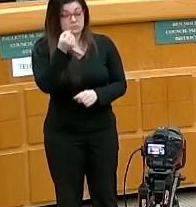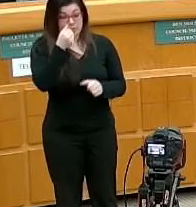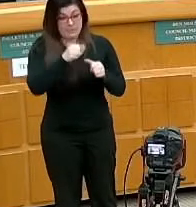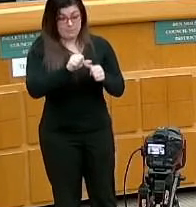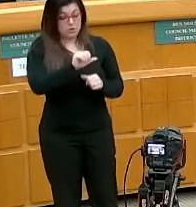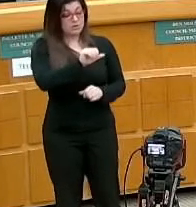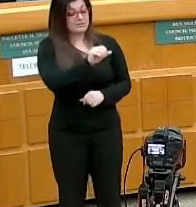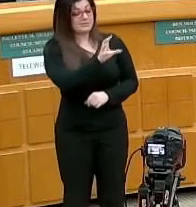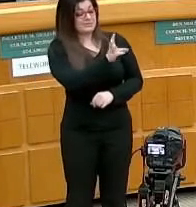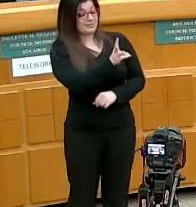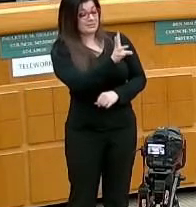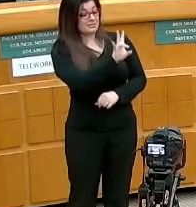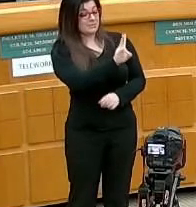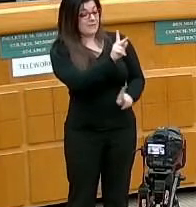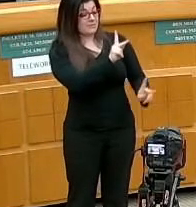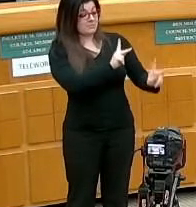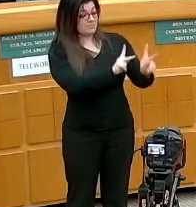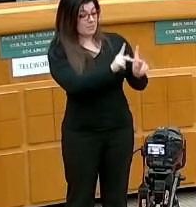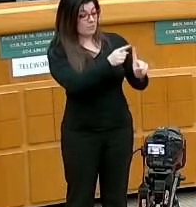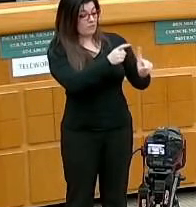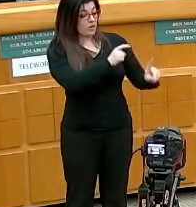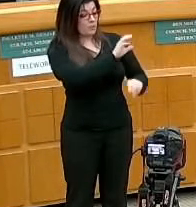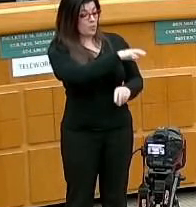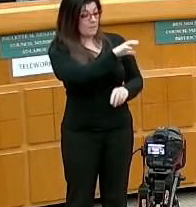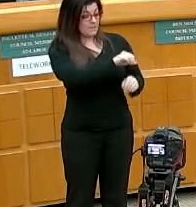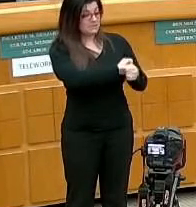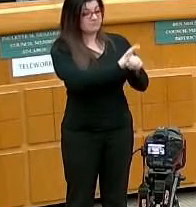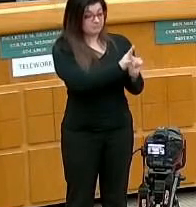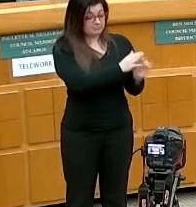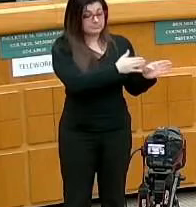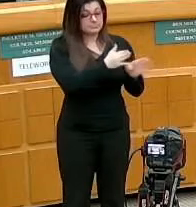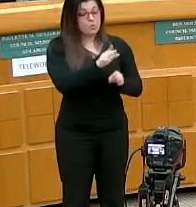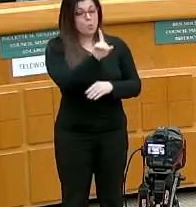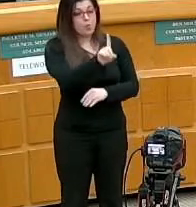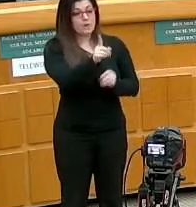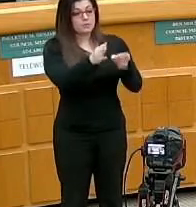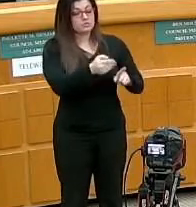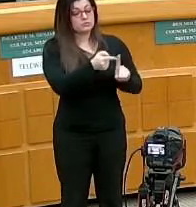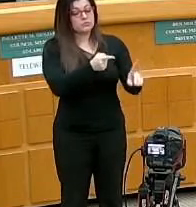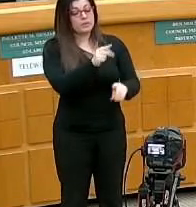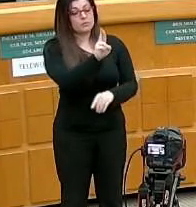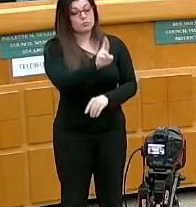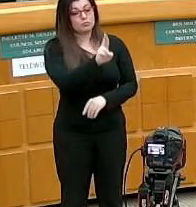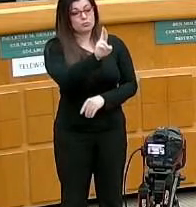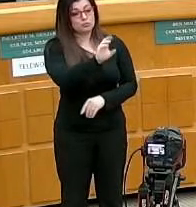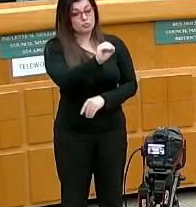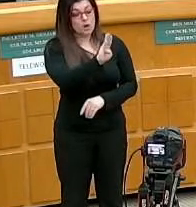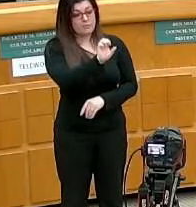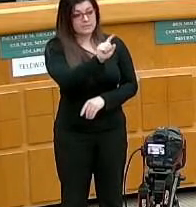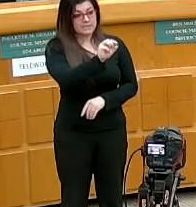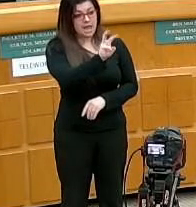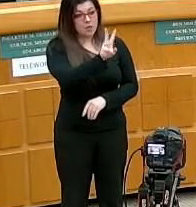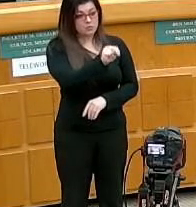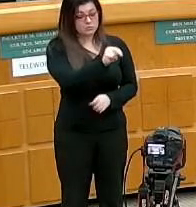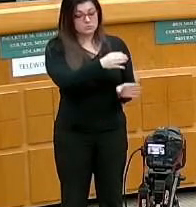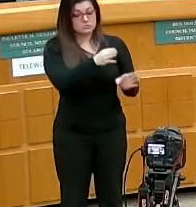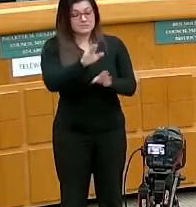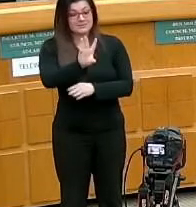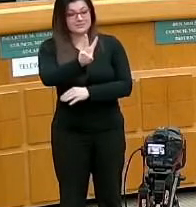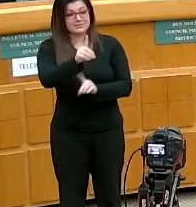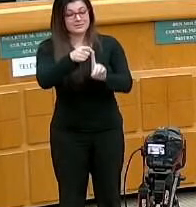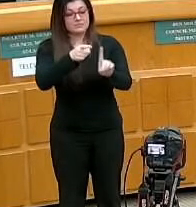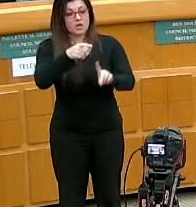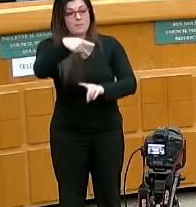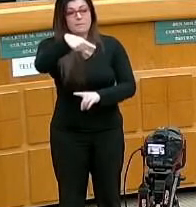city of Corpus Christi, 1 from Robstown, 6 from Port Aransas, and then 5 from rural